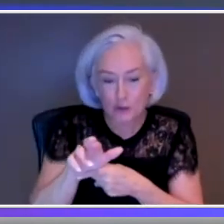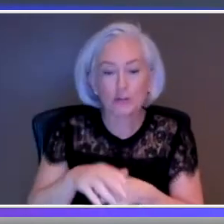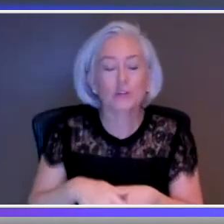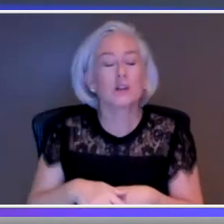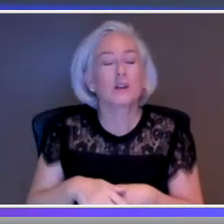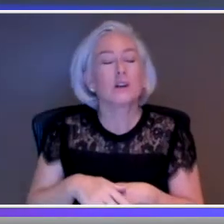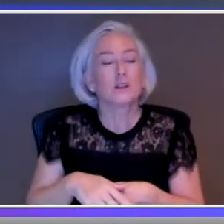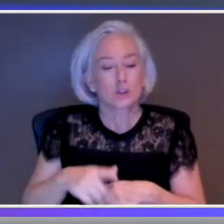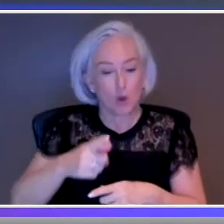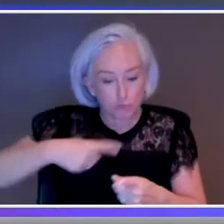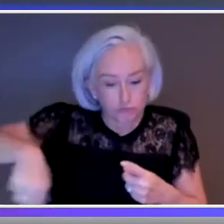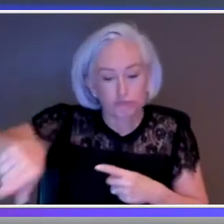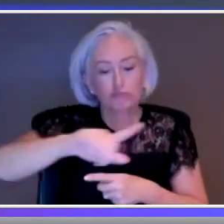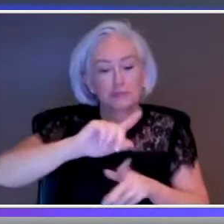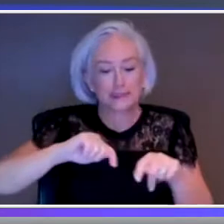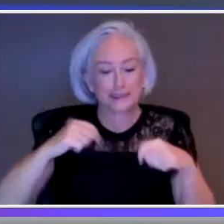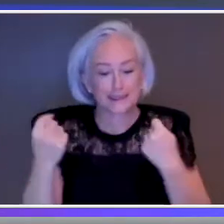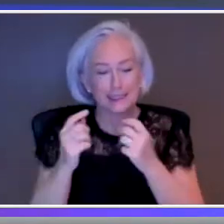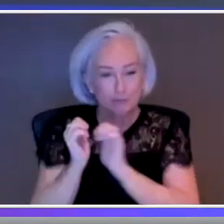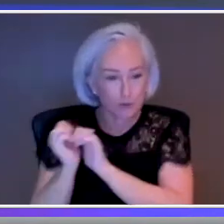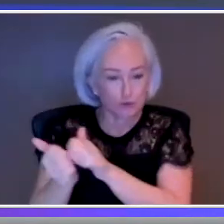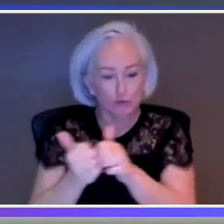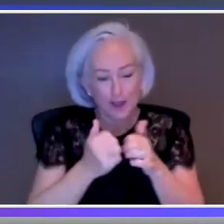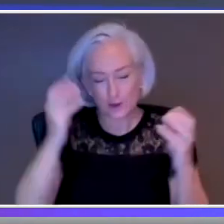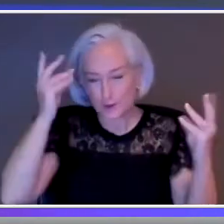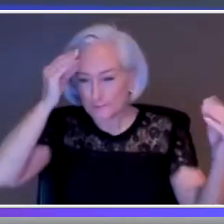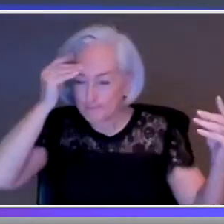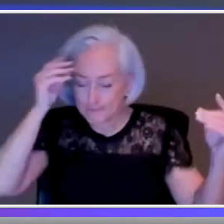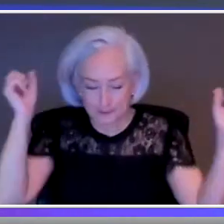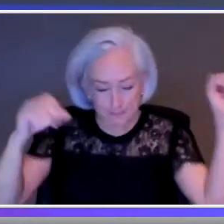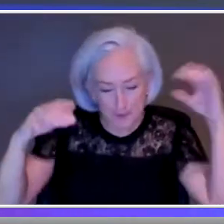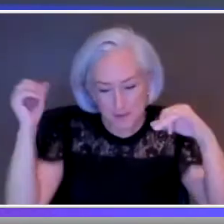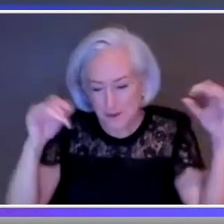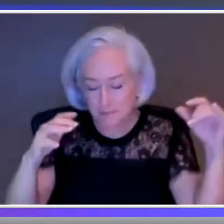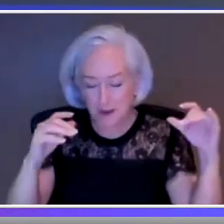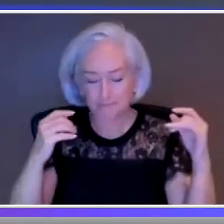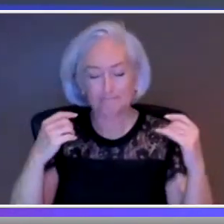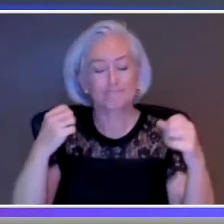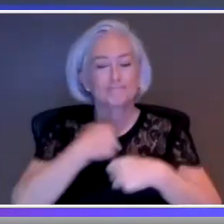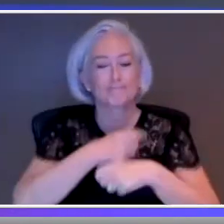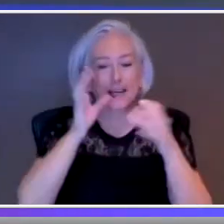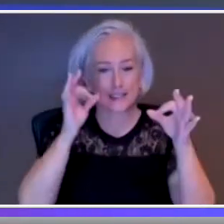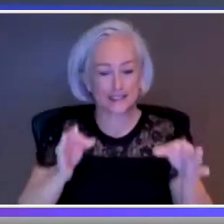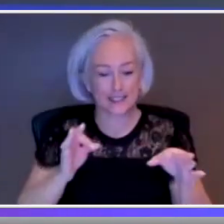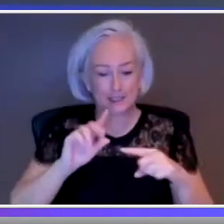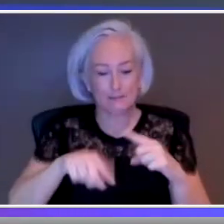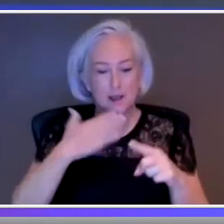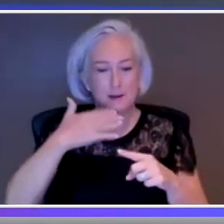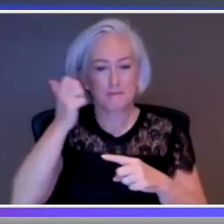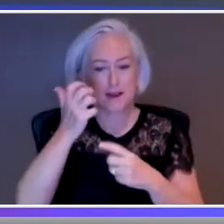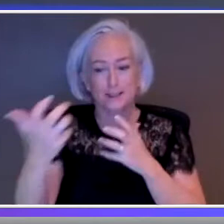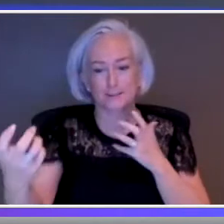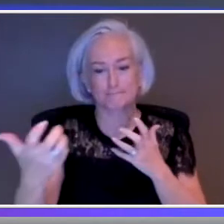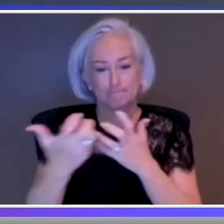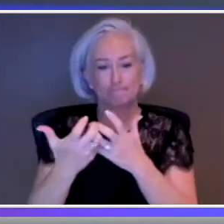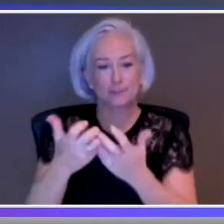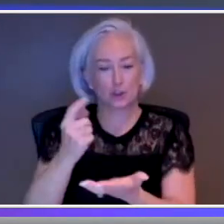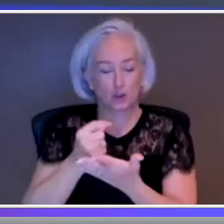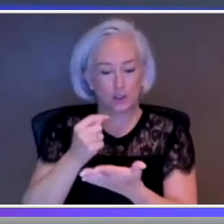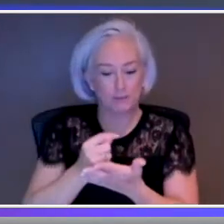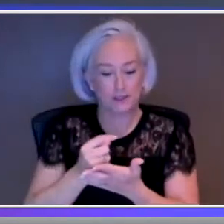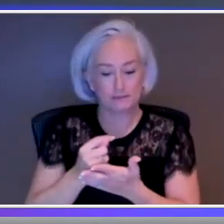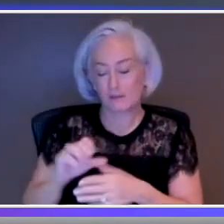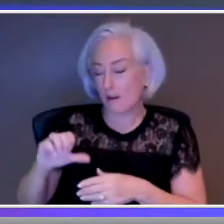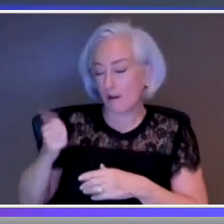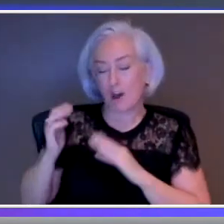the appropriate treatment decision. And sometimes out in the community in some smaller places, you may not have all the specialties available and